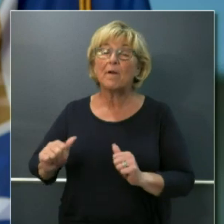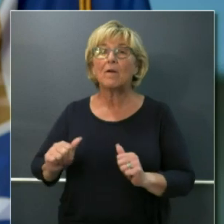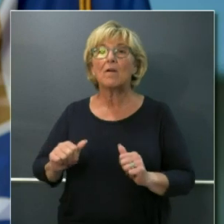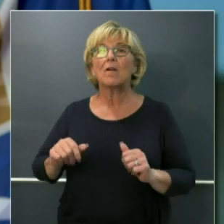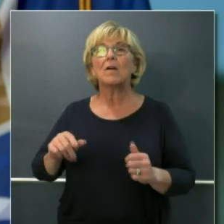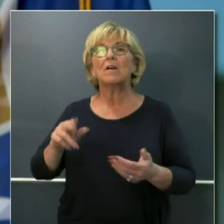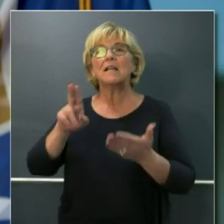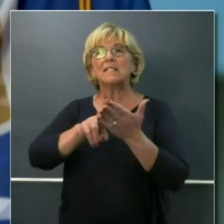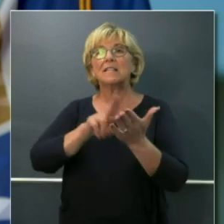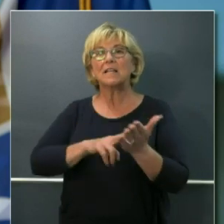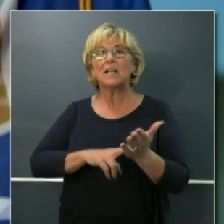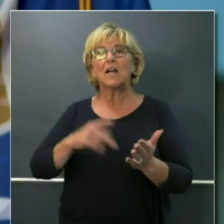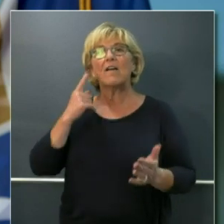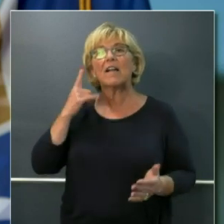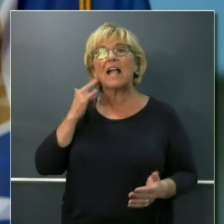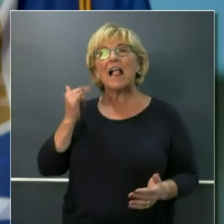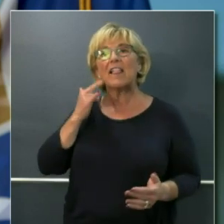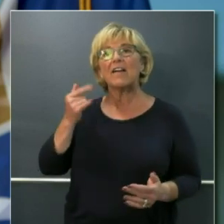to